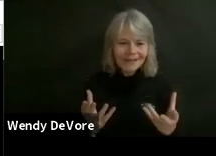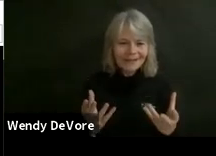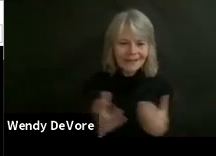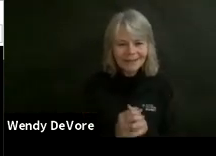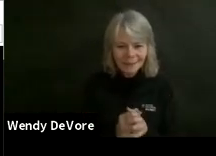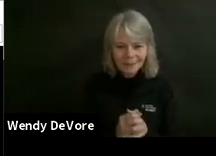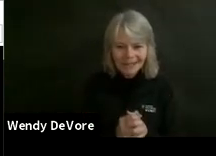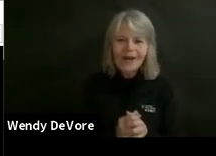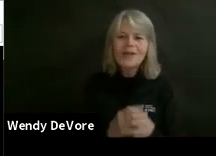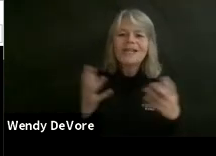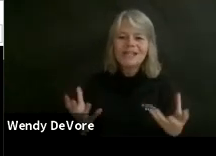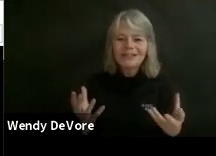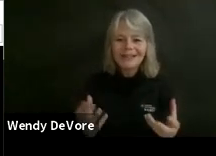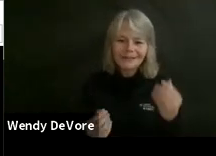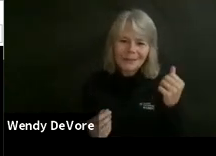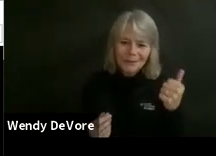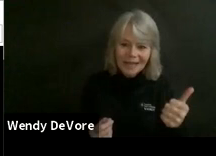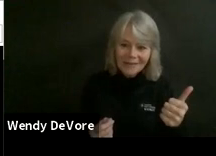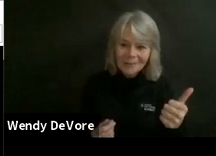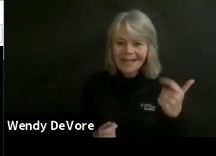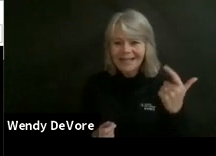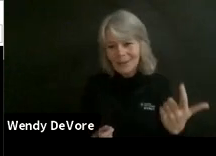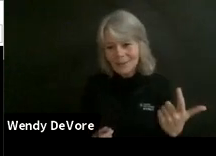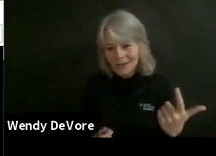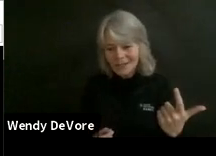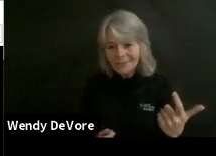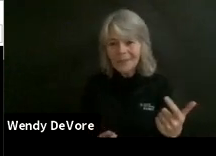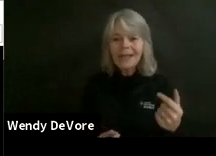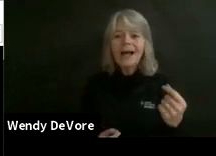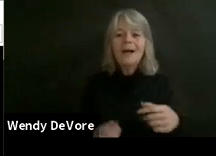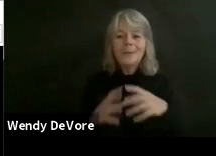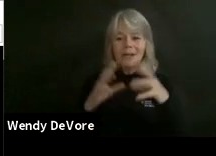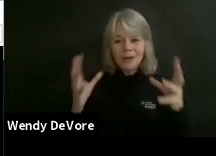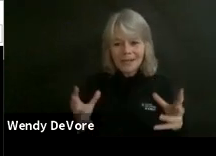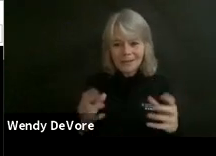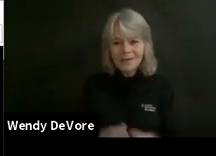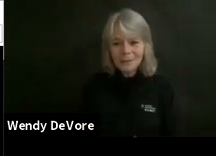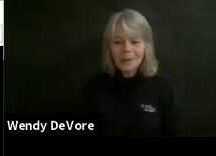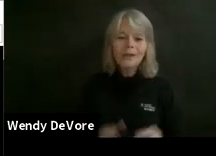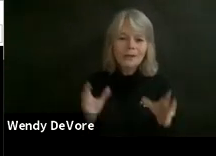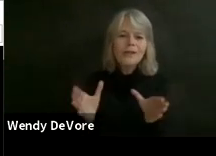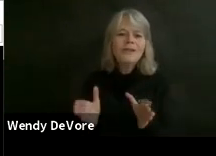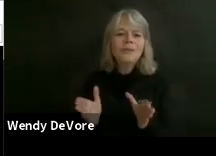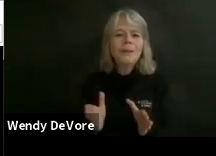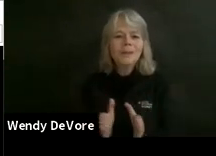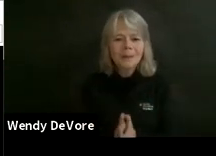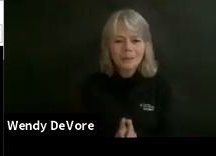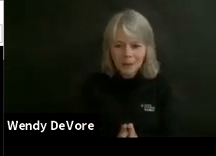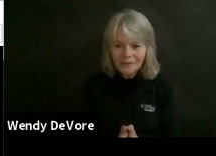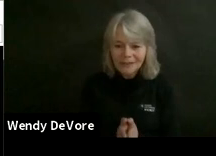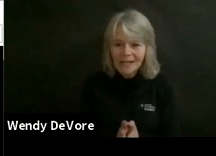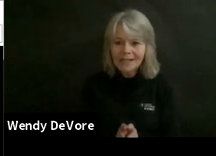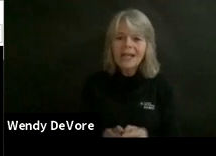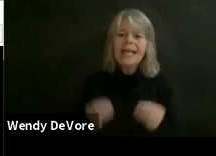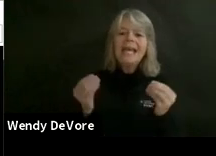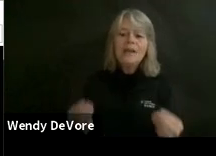in, in all the logistics of someone who's deaf blind and low vision and trying to do this remotely. So this is where it becomes